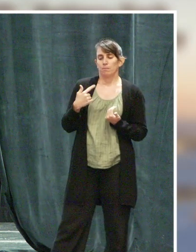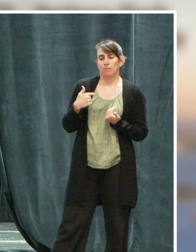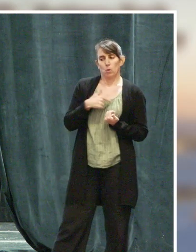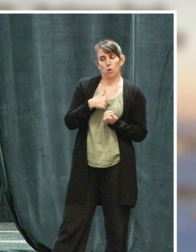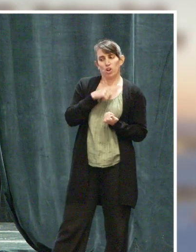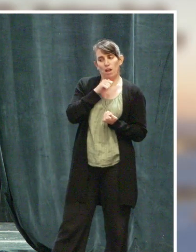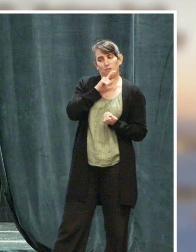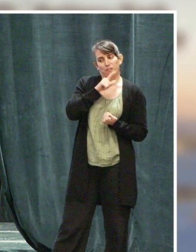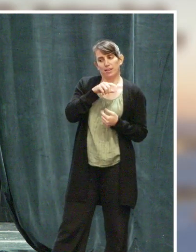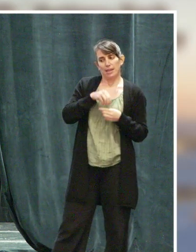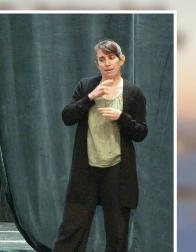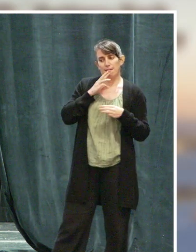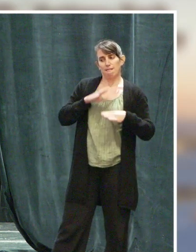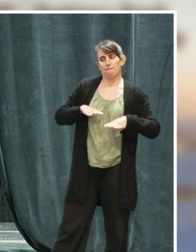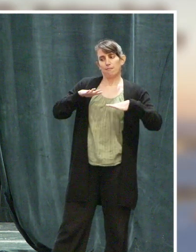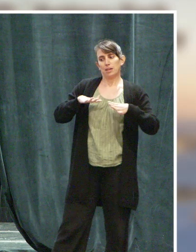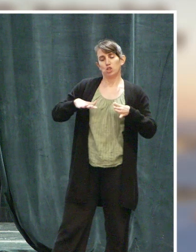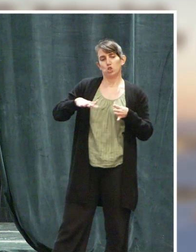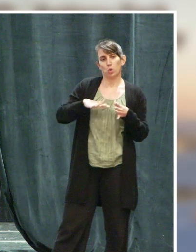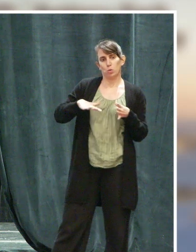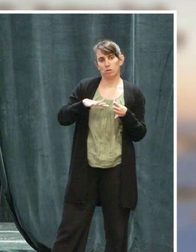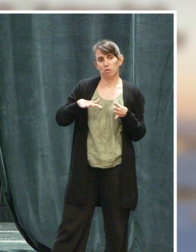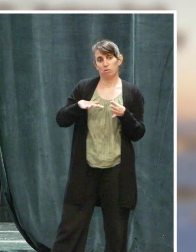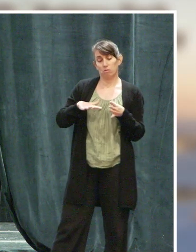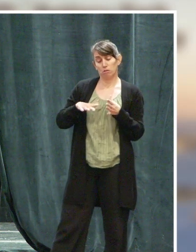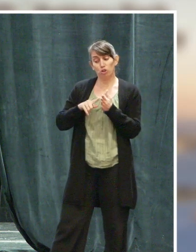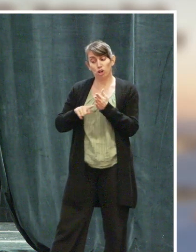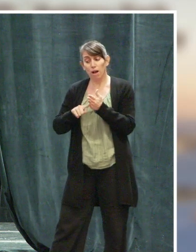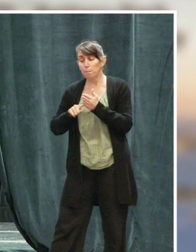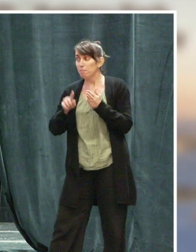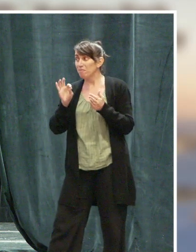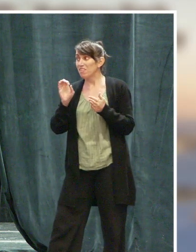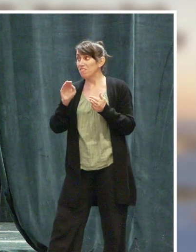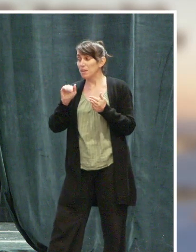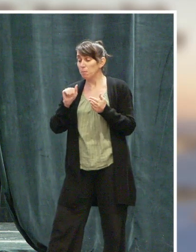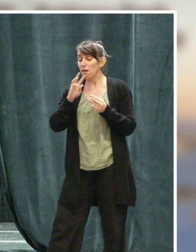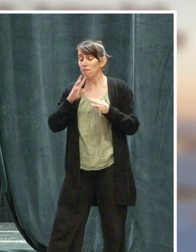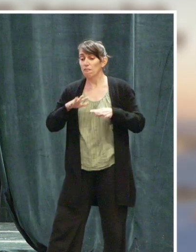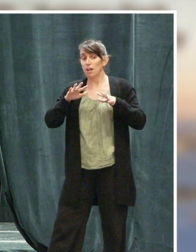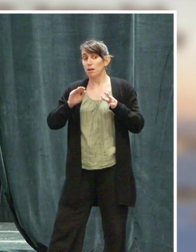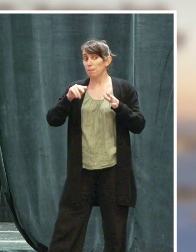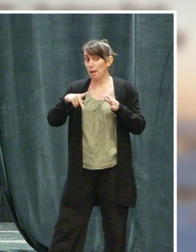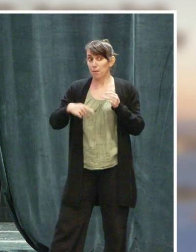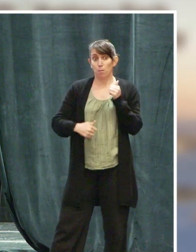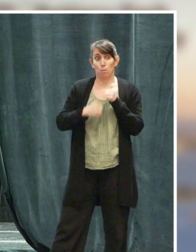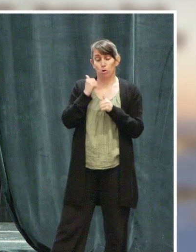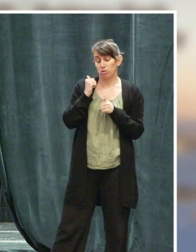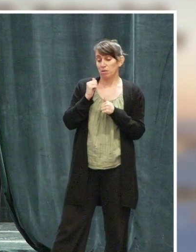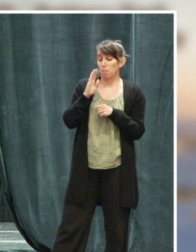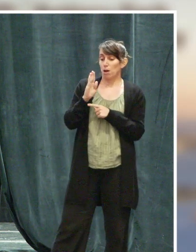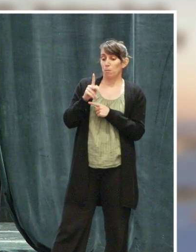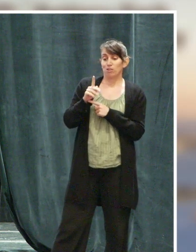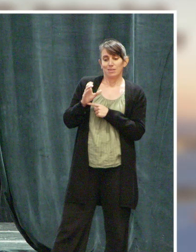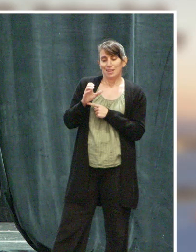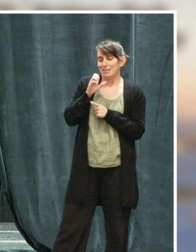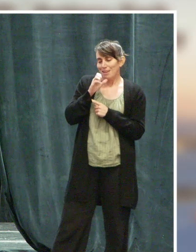zone, okay? We're look up the FEMA flood map. The majority of Battery Park City is not in the worst zone.